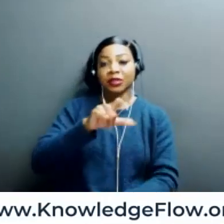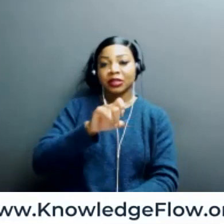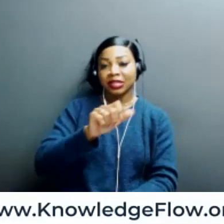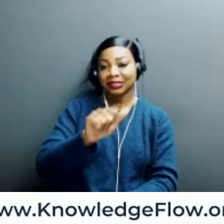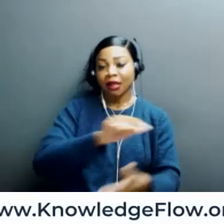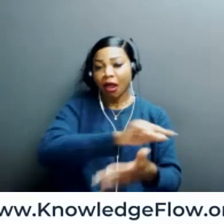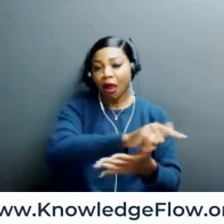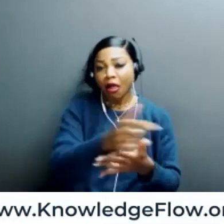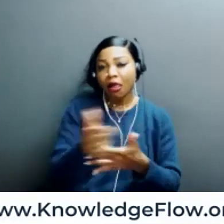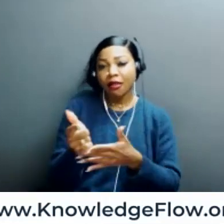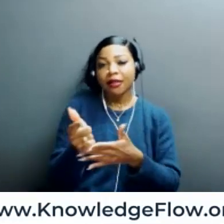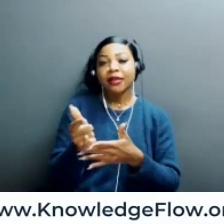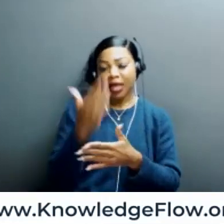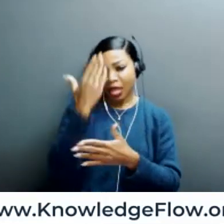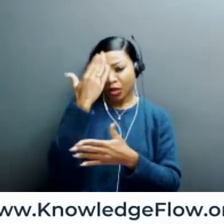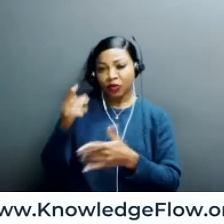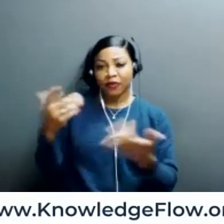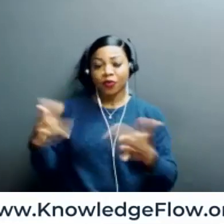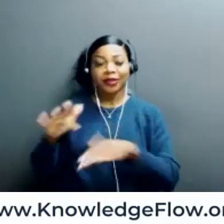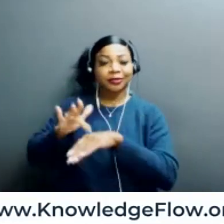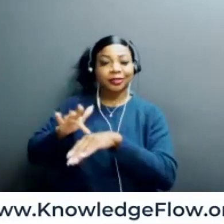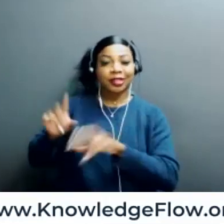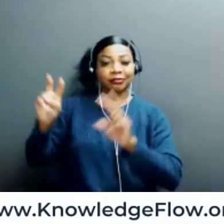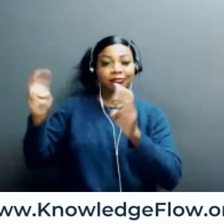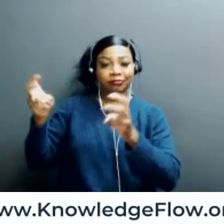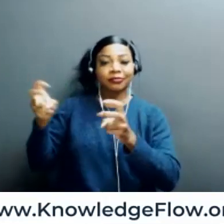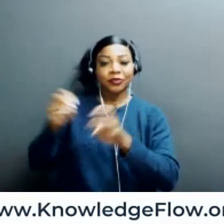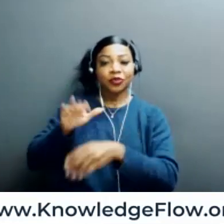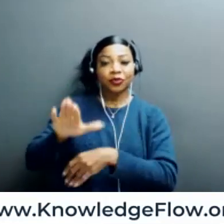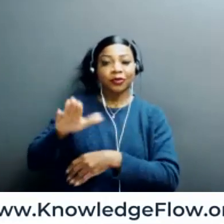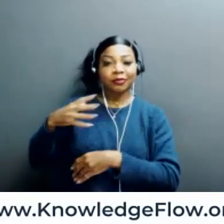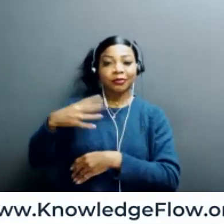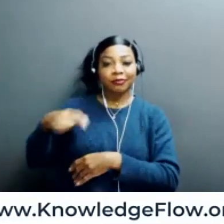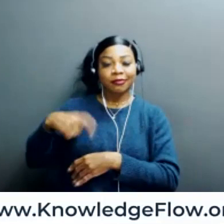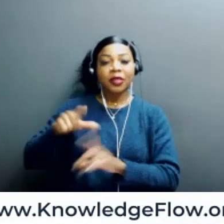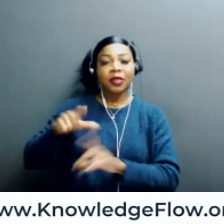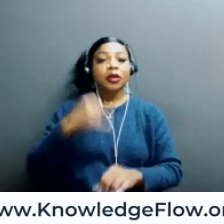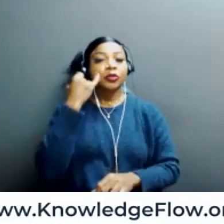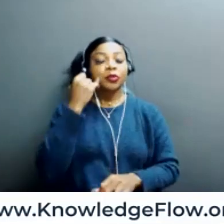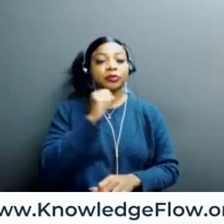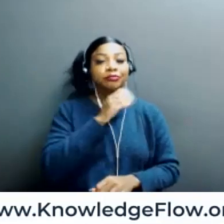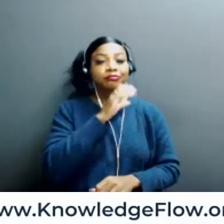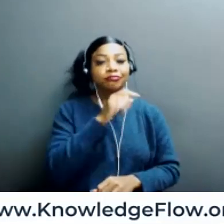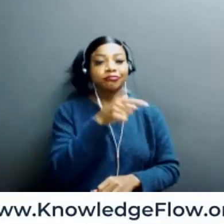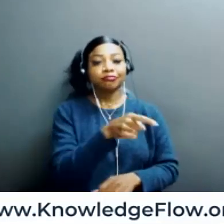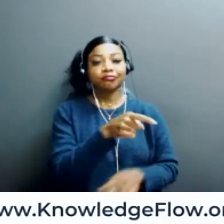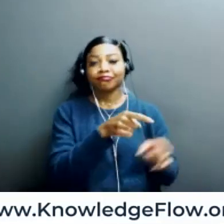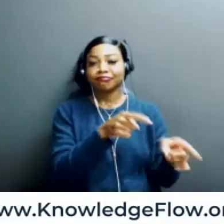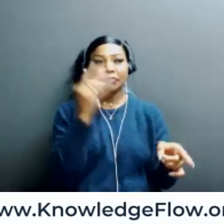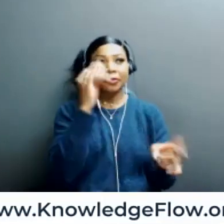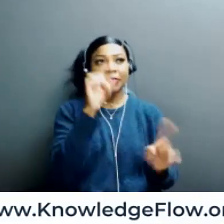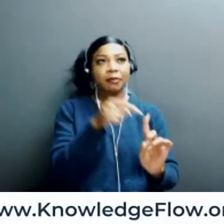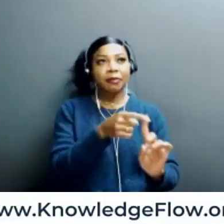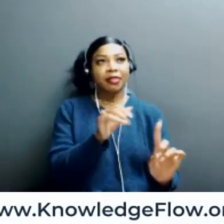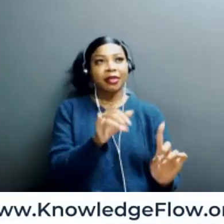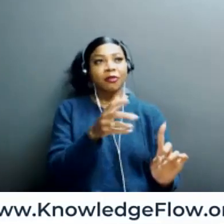addressed uh in in your conference and you're addressing your work every day so somebody an older person who is you know thinking about this and